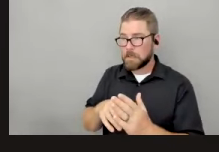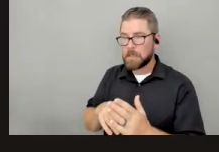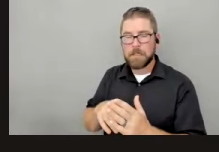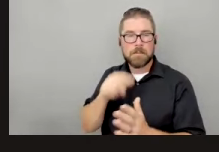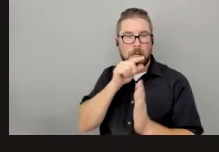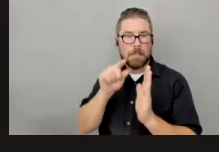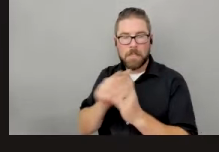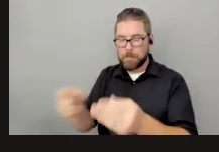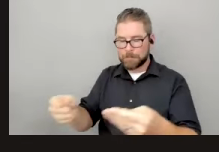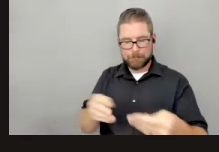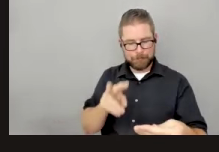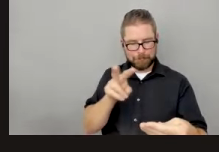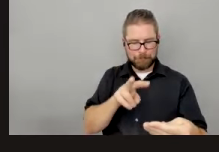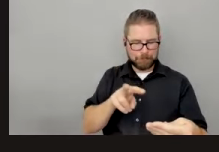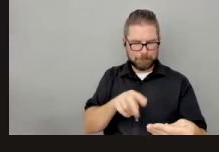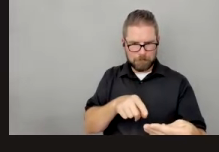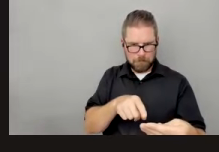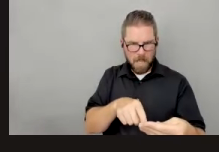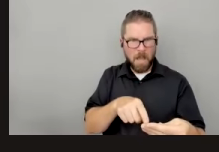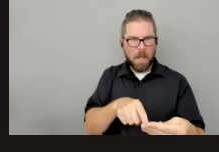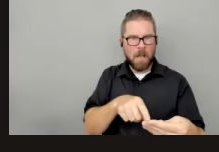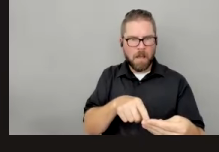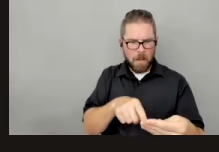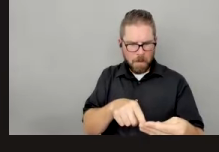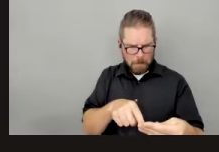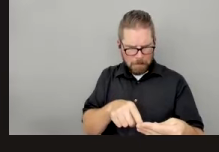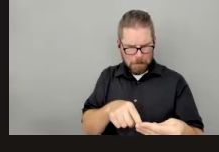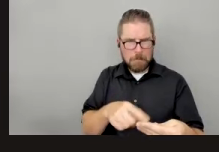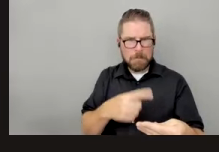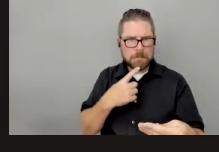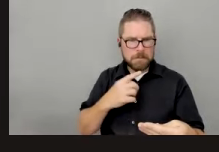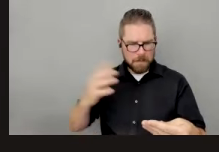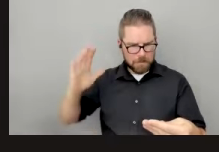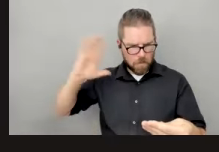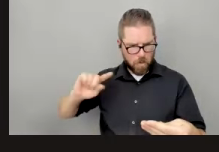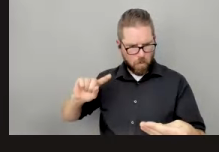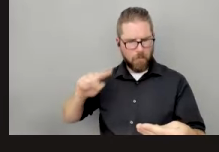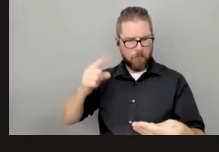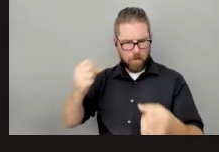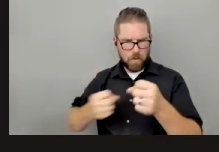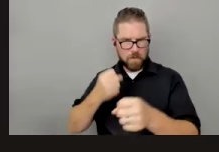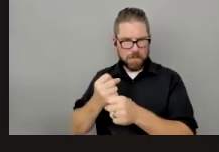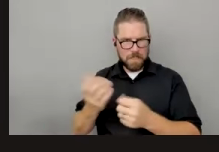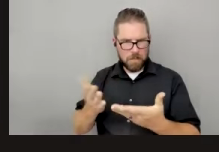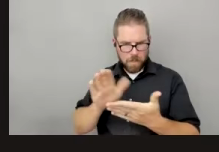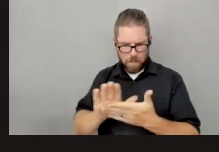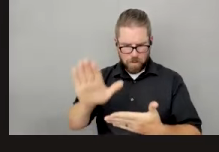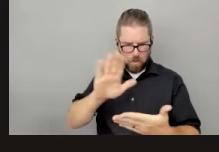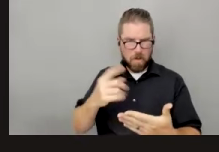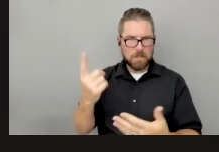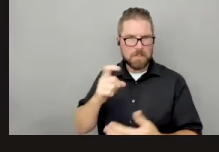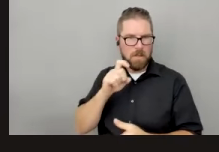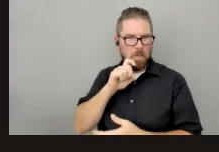that includes a reference to being sexually assaulted during their first year on campus. They mentioned feeling isolated and that no one helped